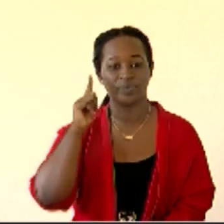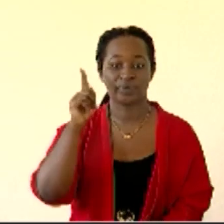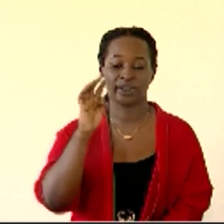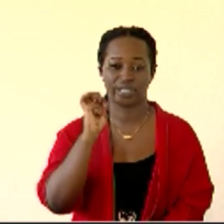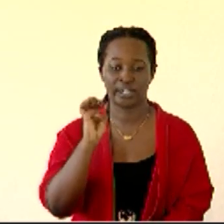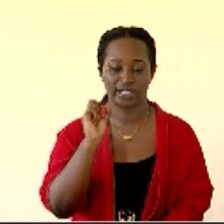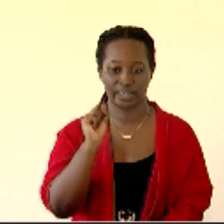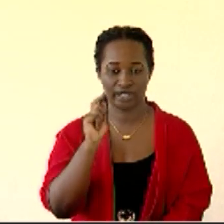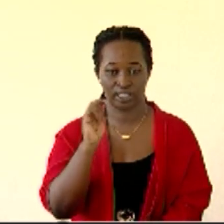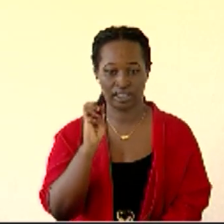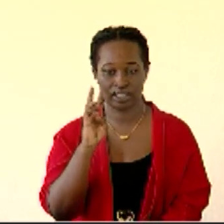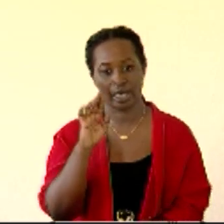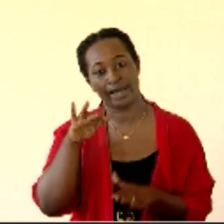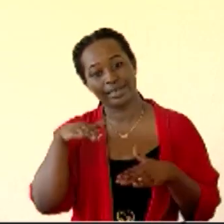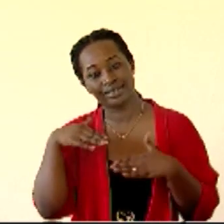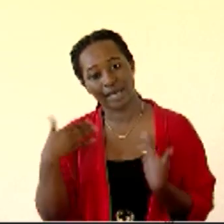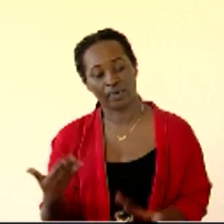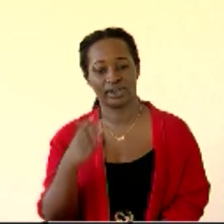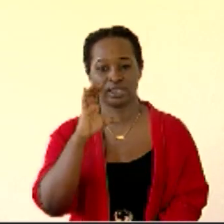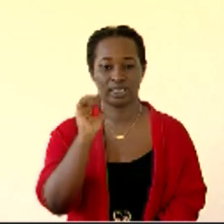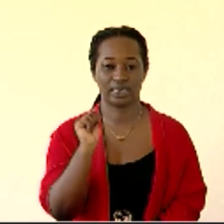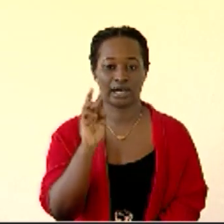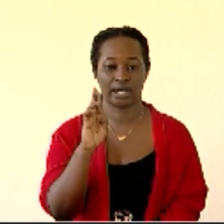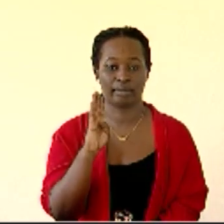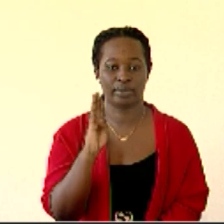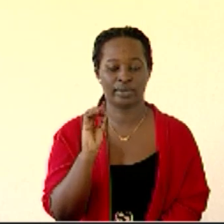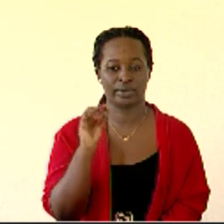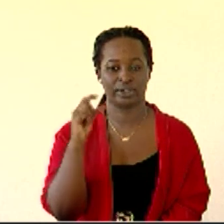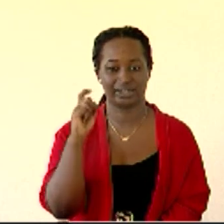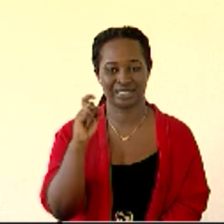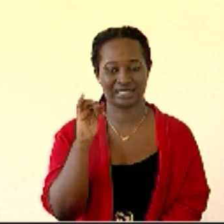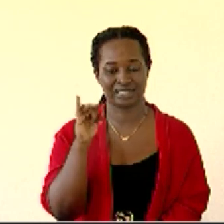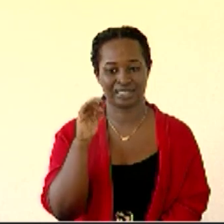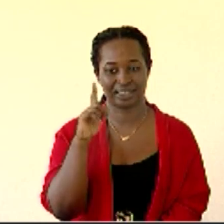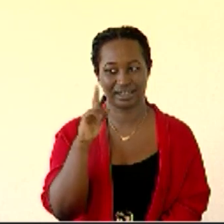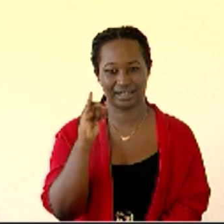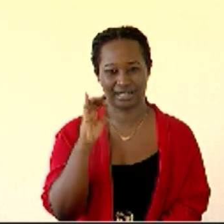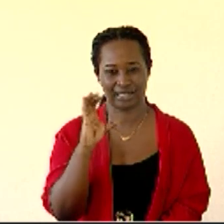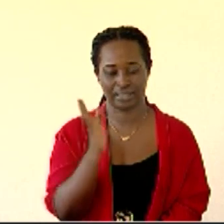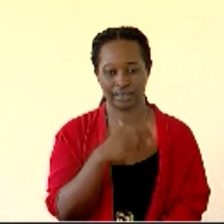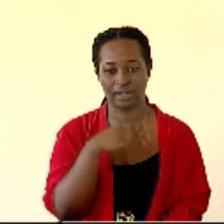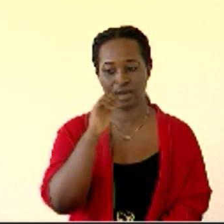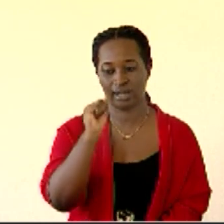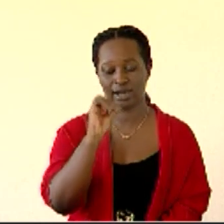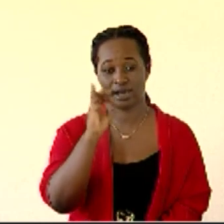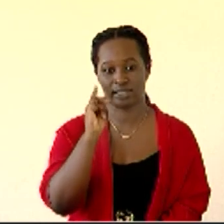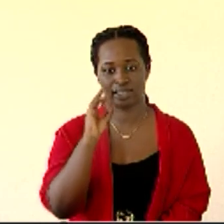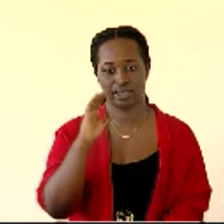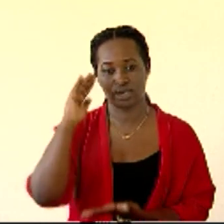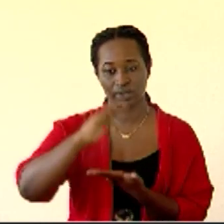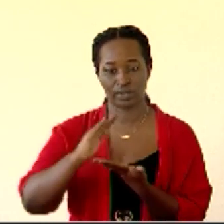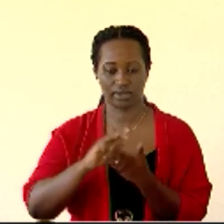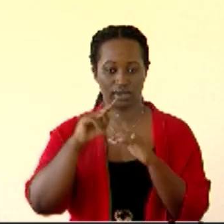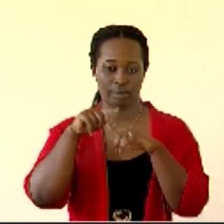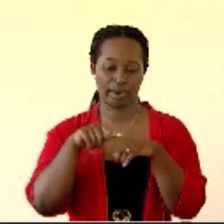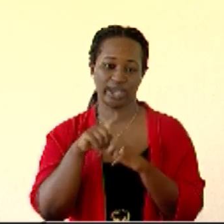ester or a carboxylic acid. Was reduced by lithium aluminum hydride